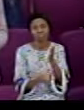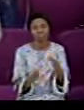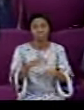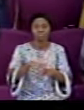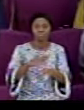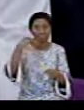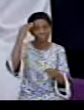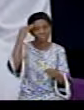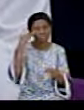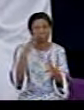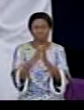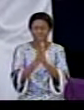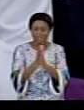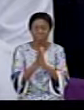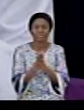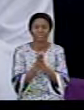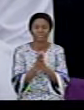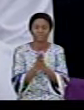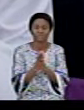Talk to the Lord.